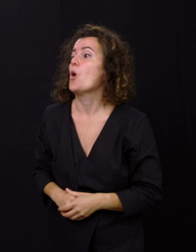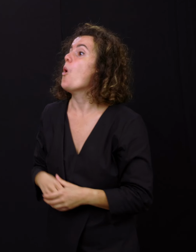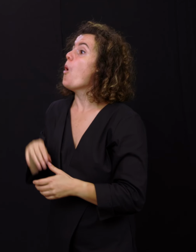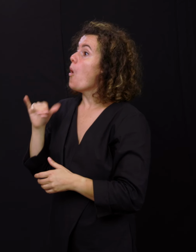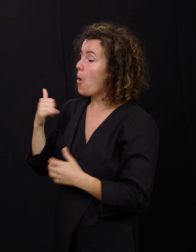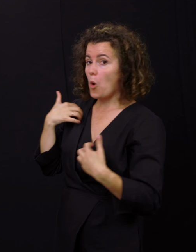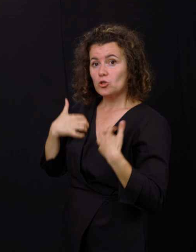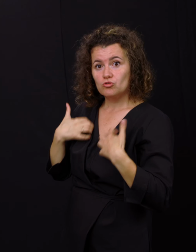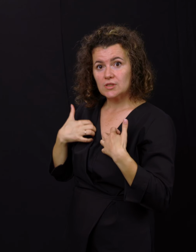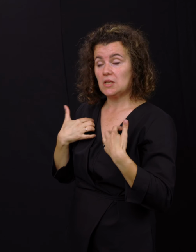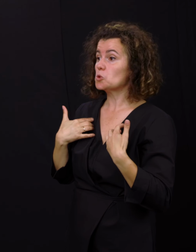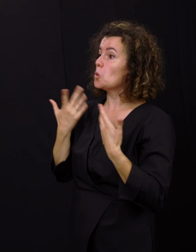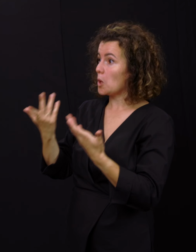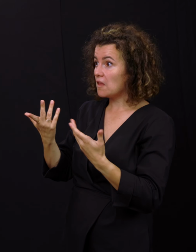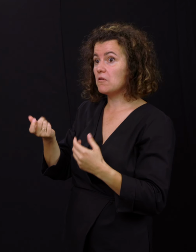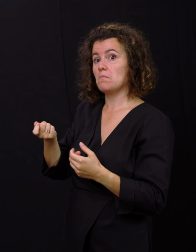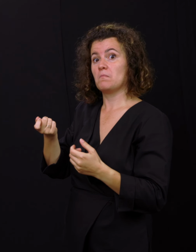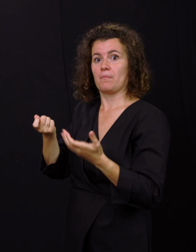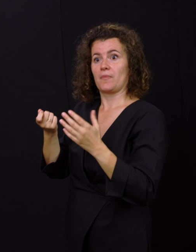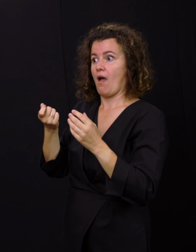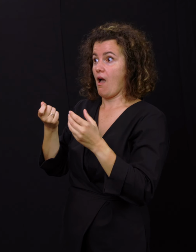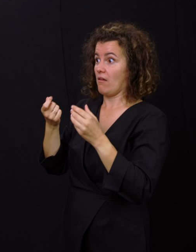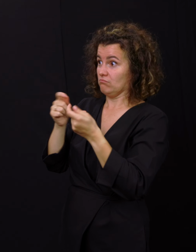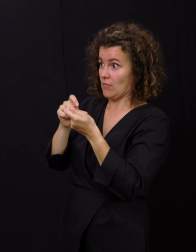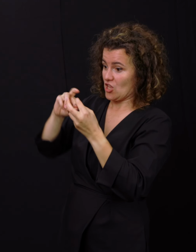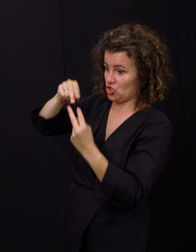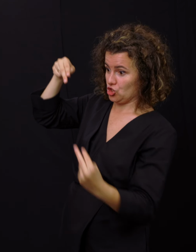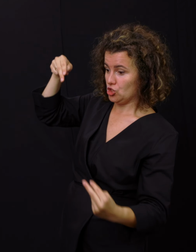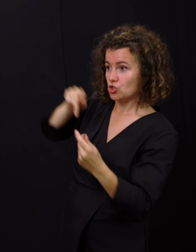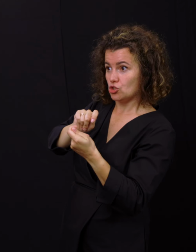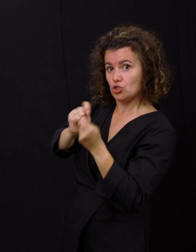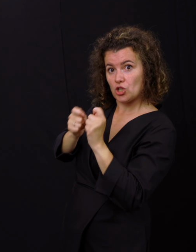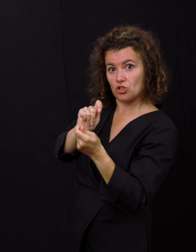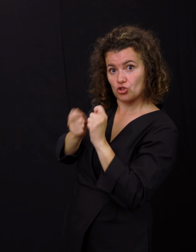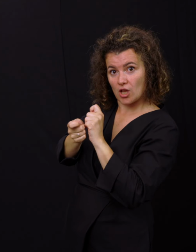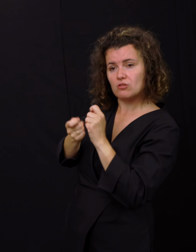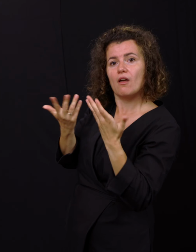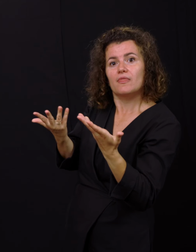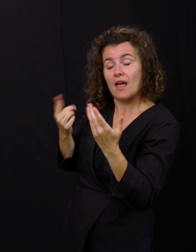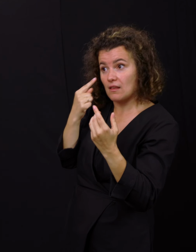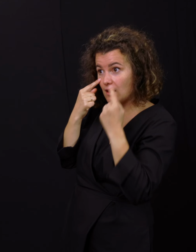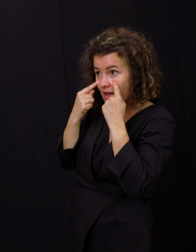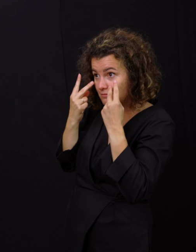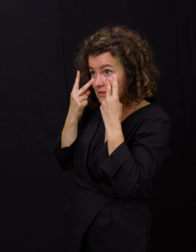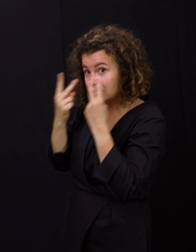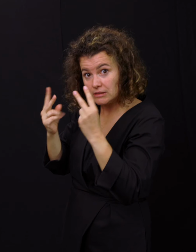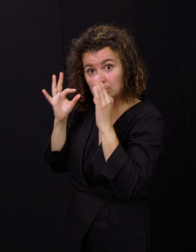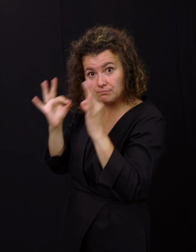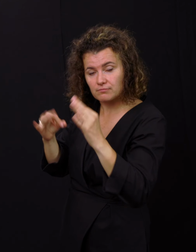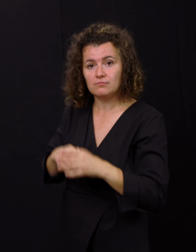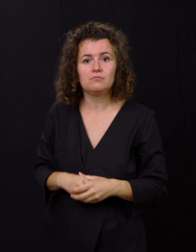do again after this treatment? That's a very good question. This is an artificial vision. This is not natural